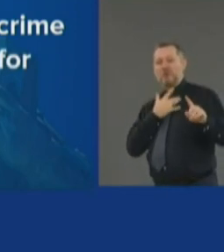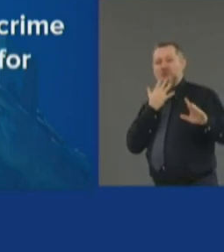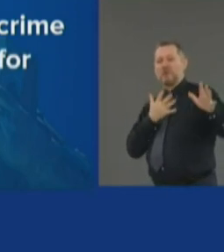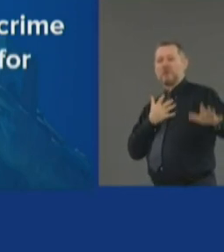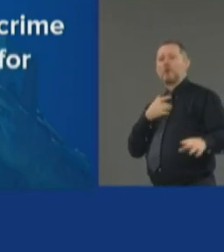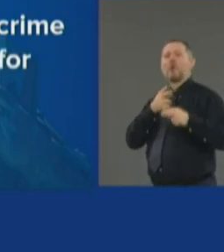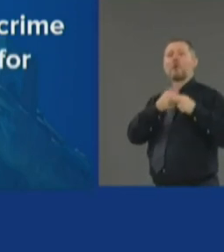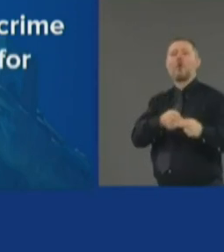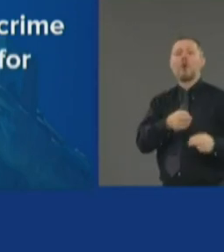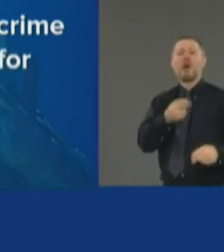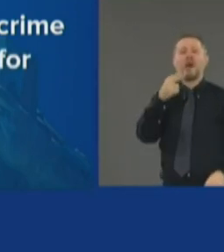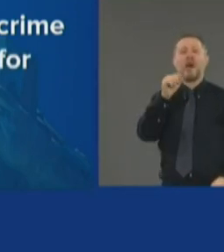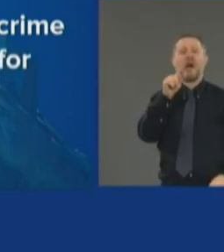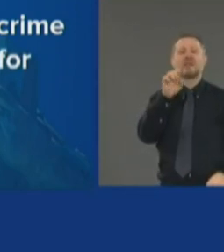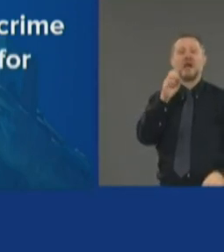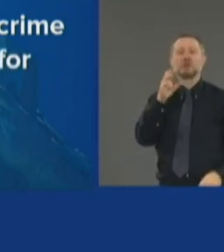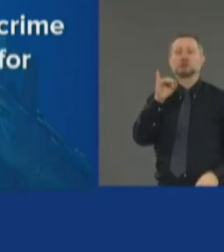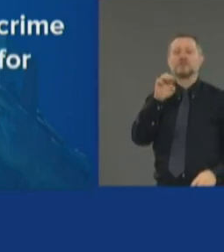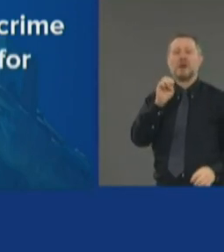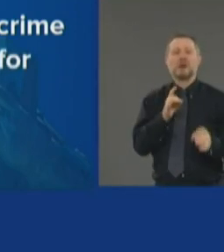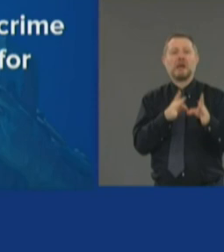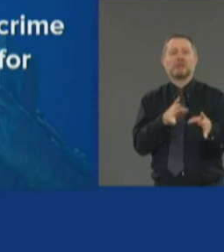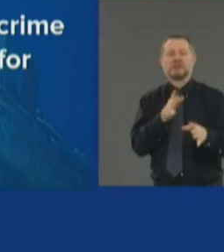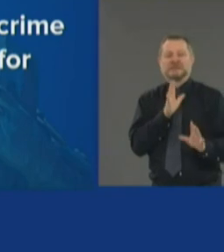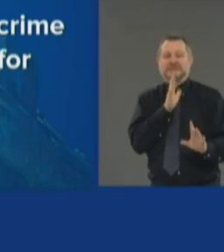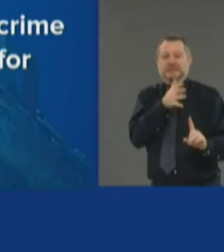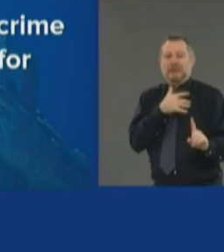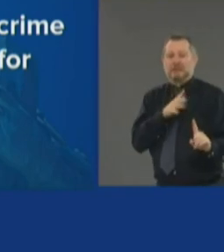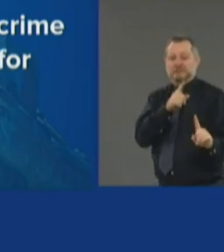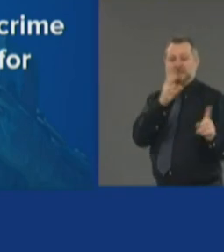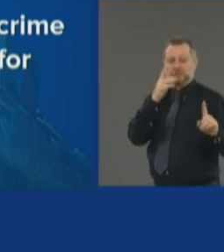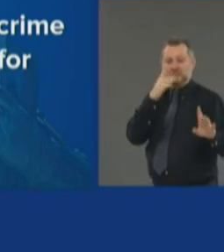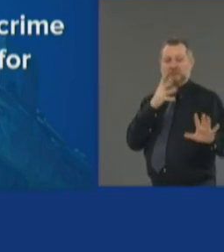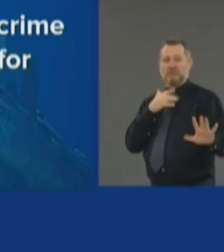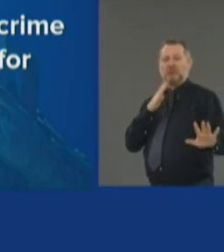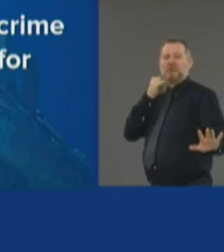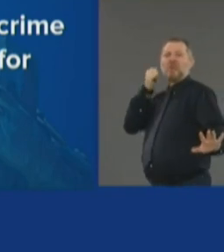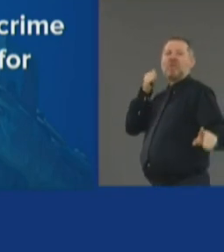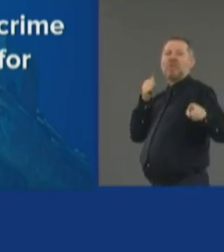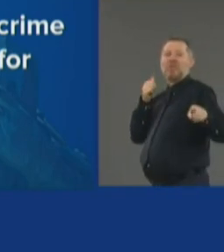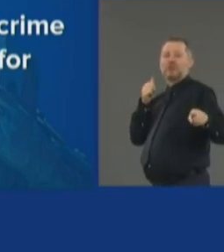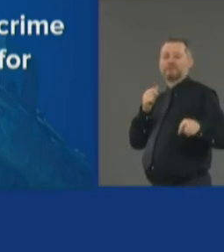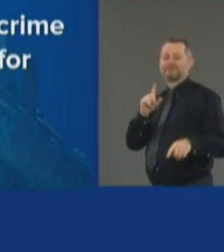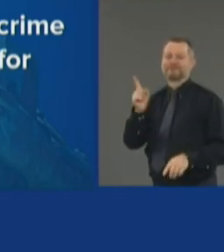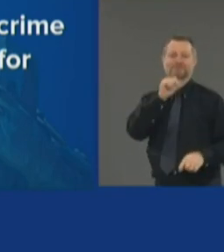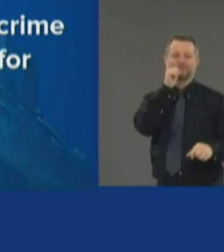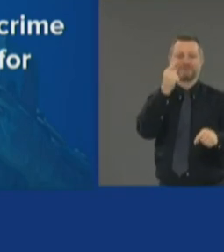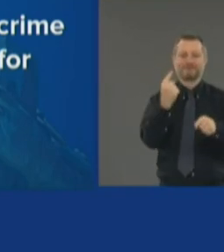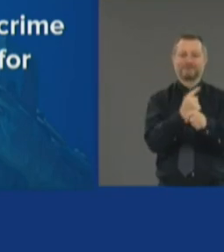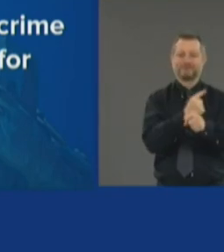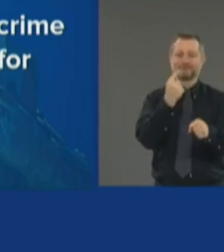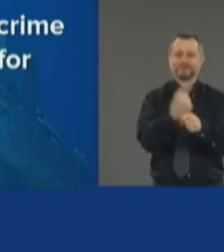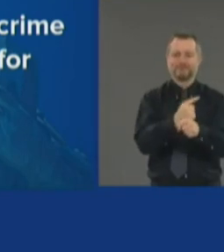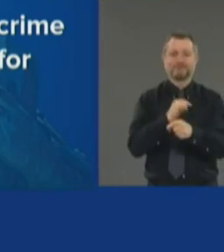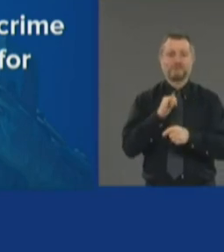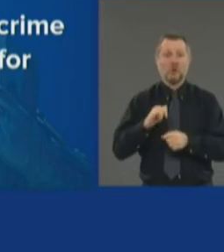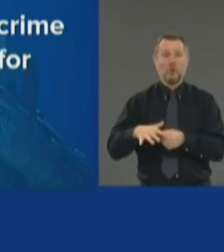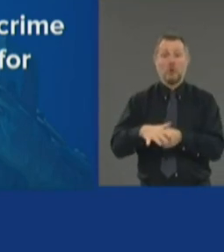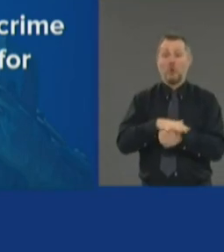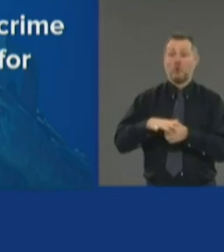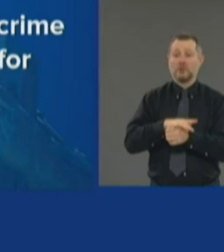the state of New York. We know that it's wrong for the local district attorney